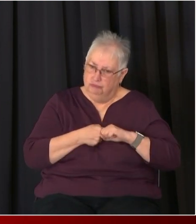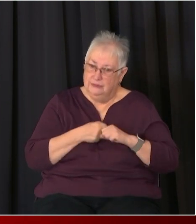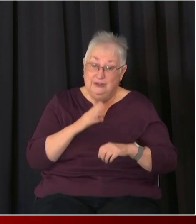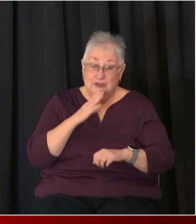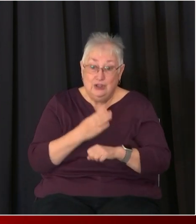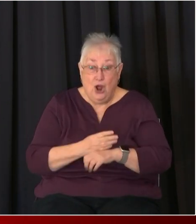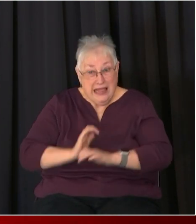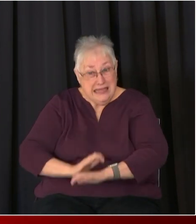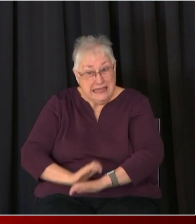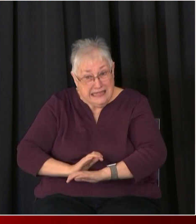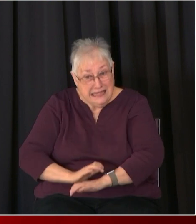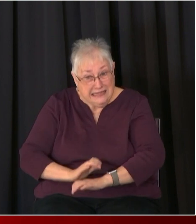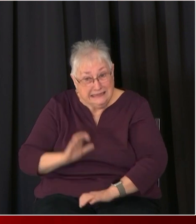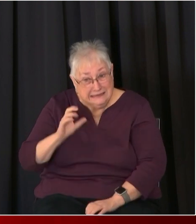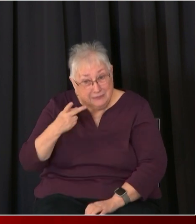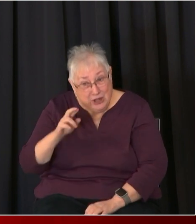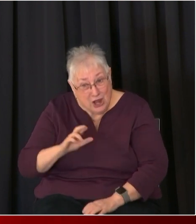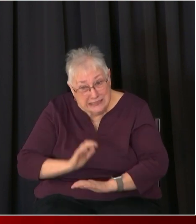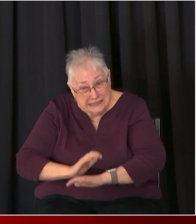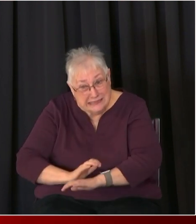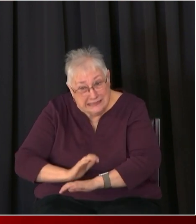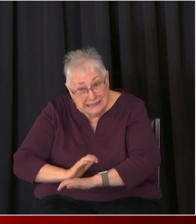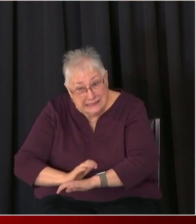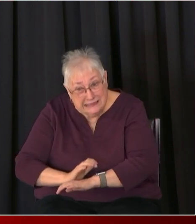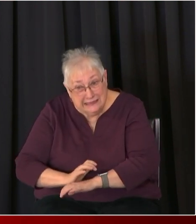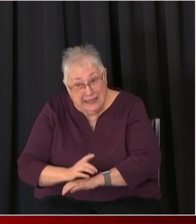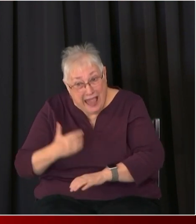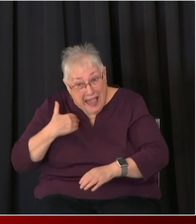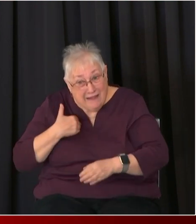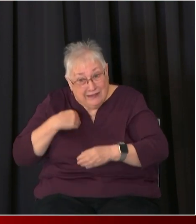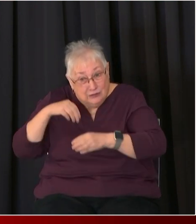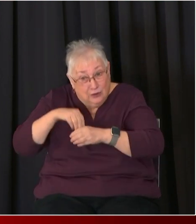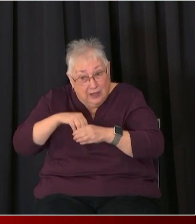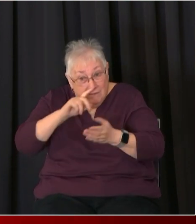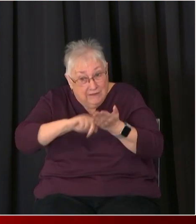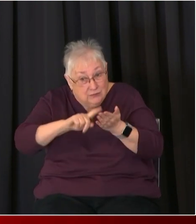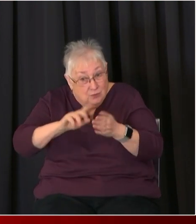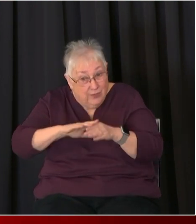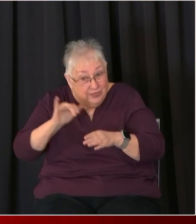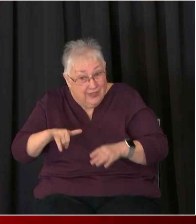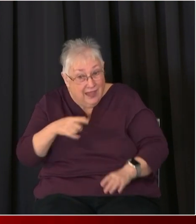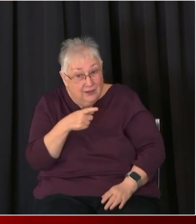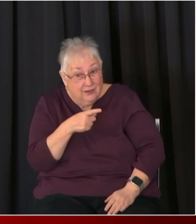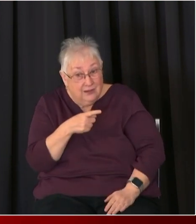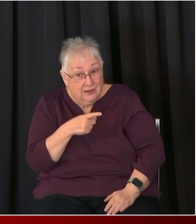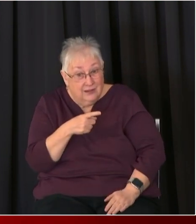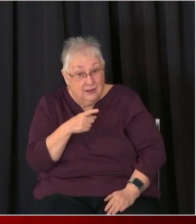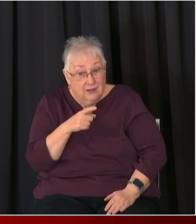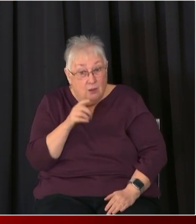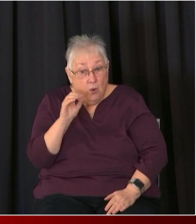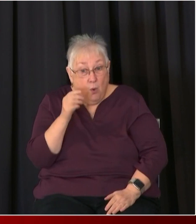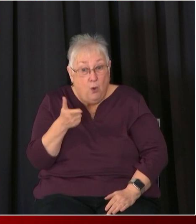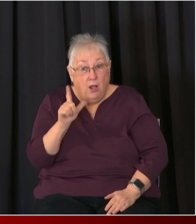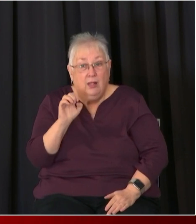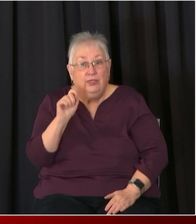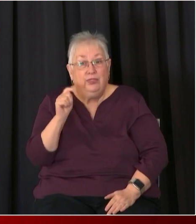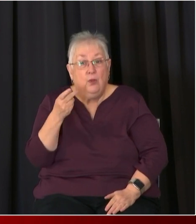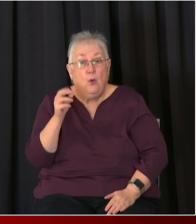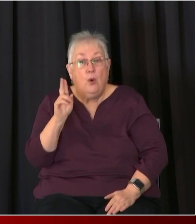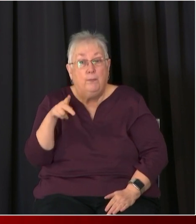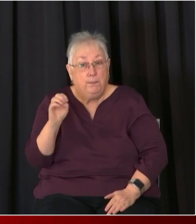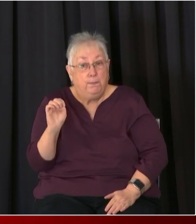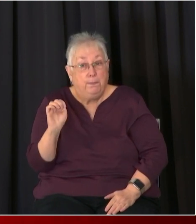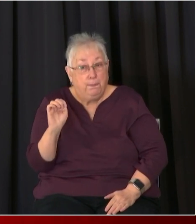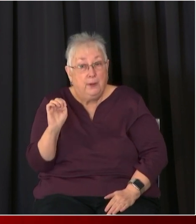CPR. Is there an investigation? Is there an internal investigation into this Oglethorpe incident, and if so, will the